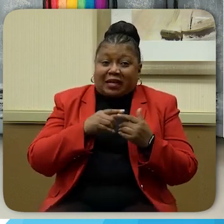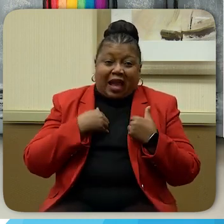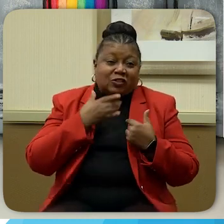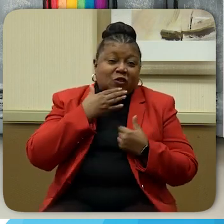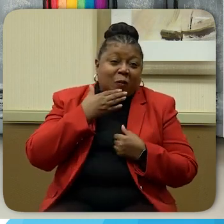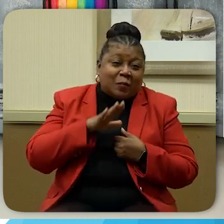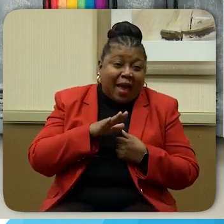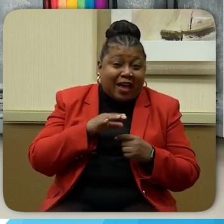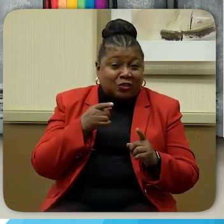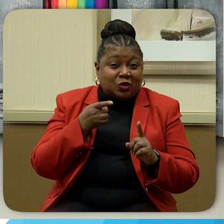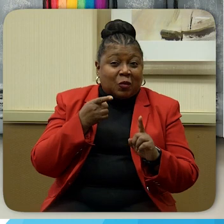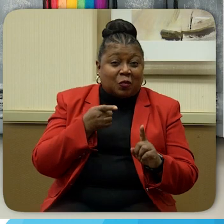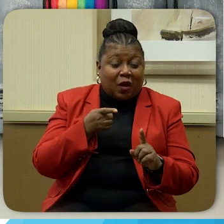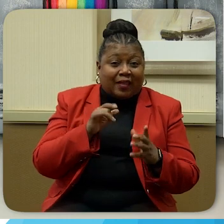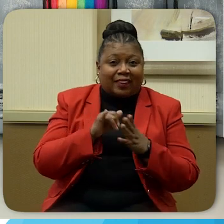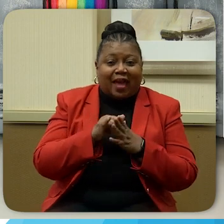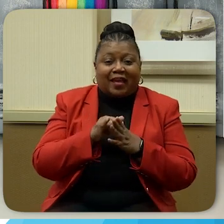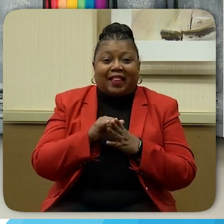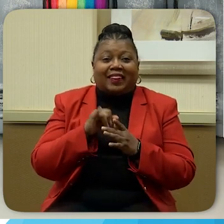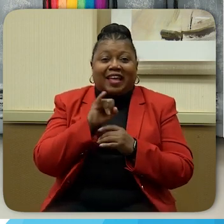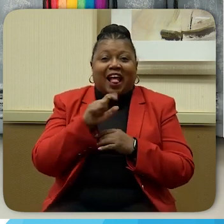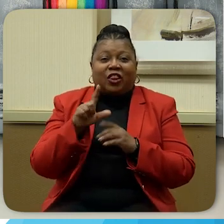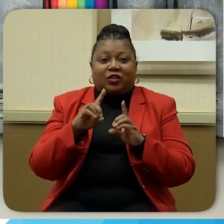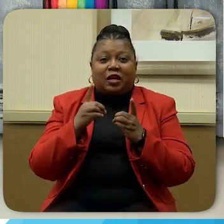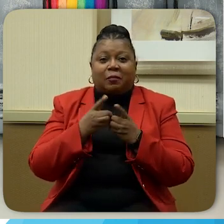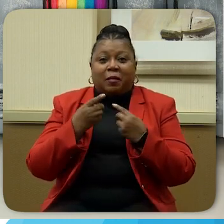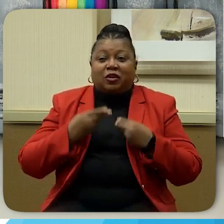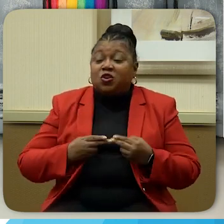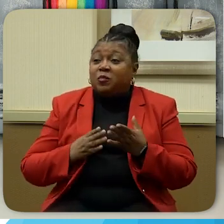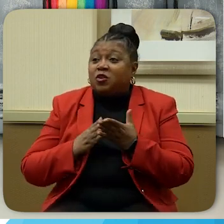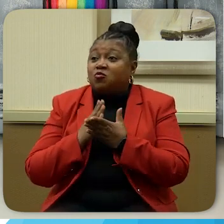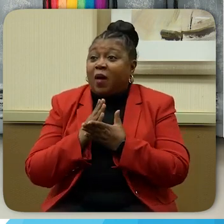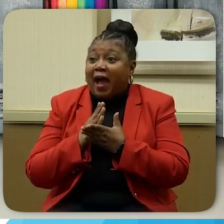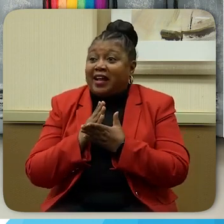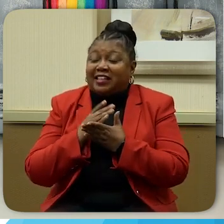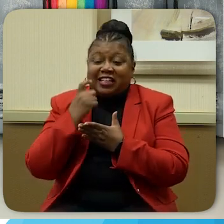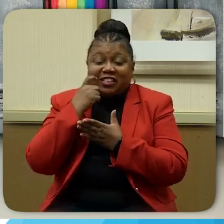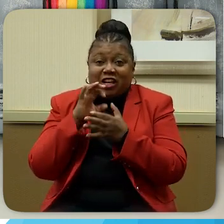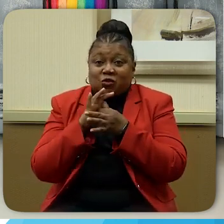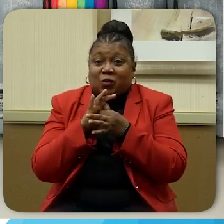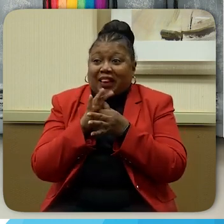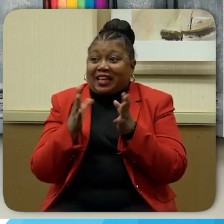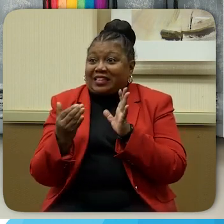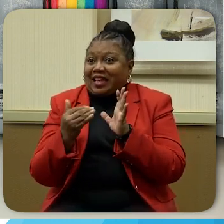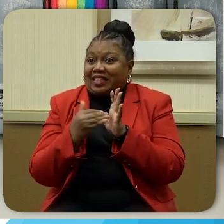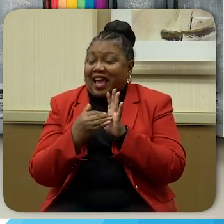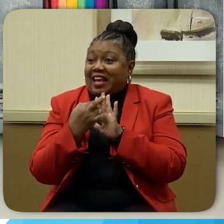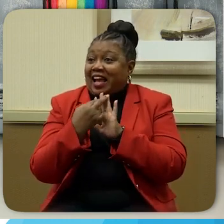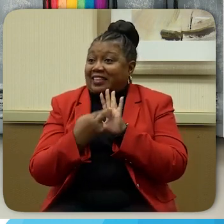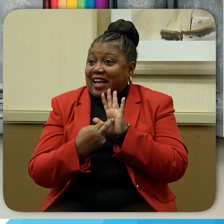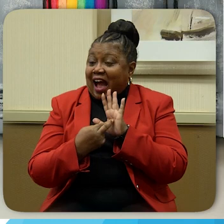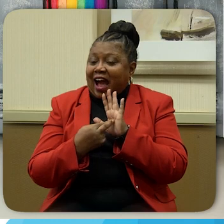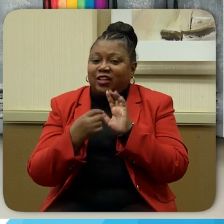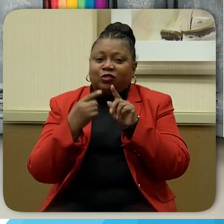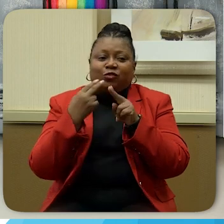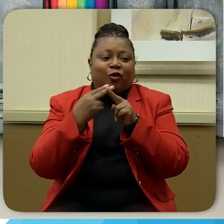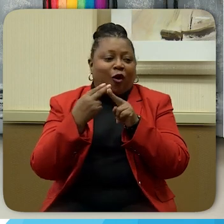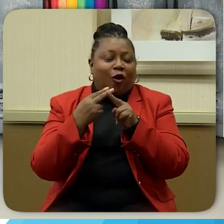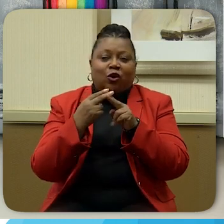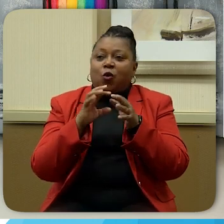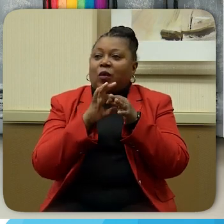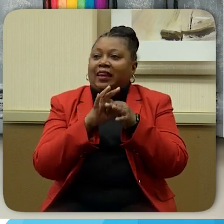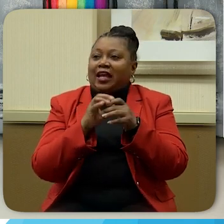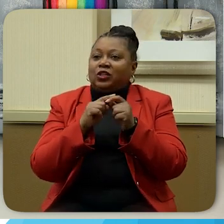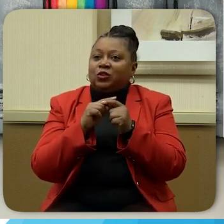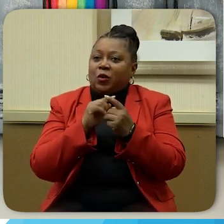so bad to the point that the Illinois Department of Human Rights just re-released a guide called